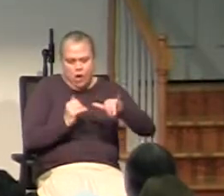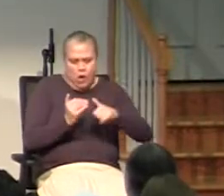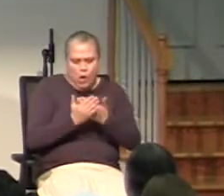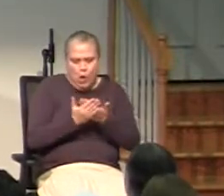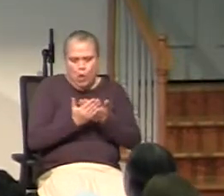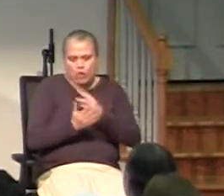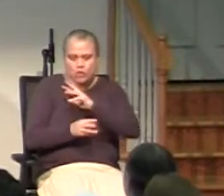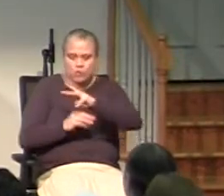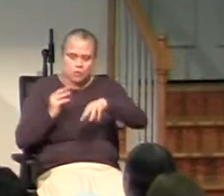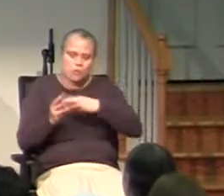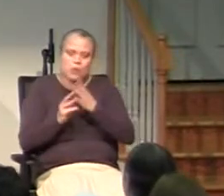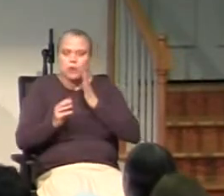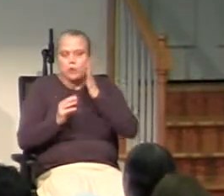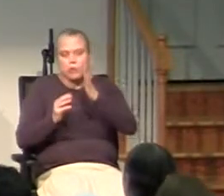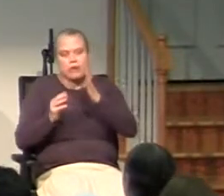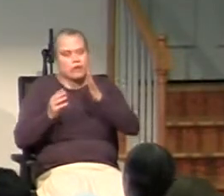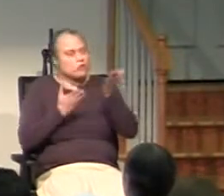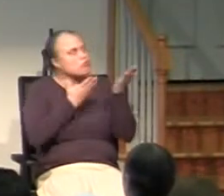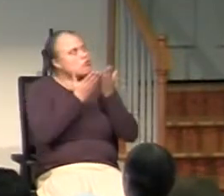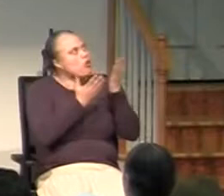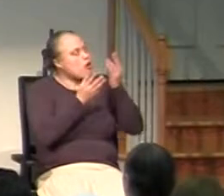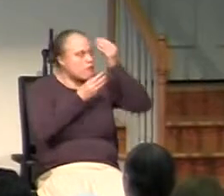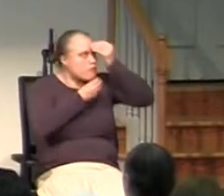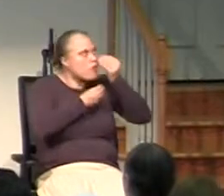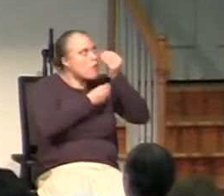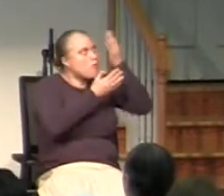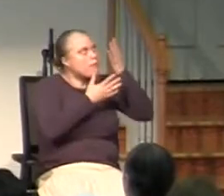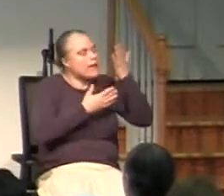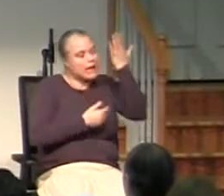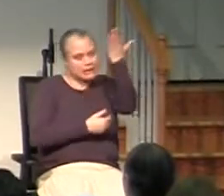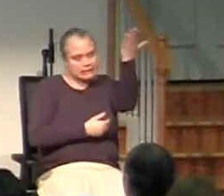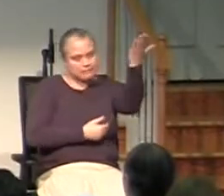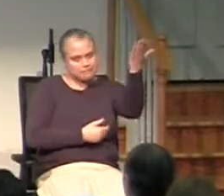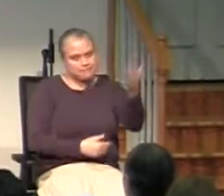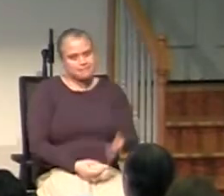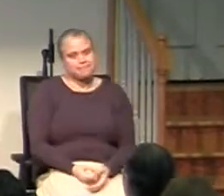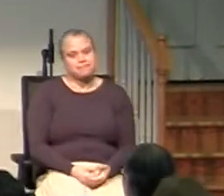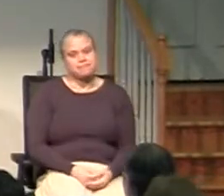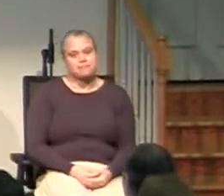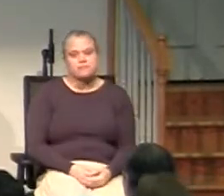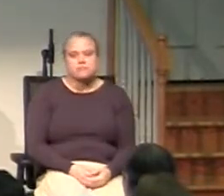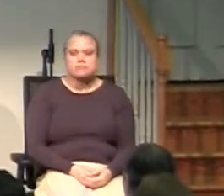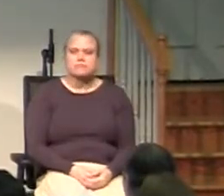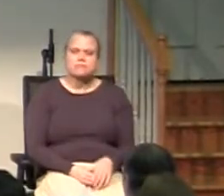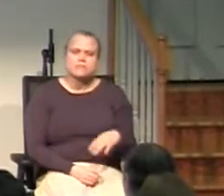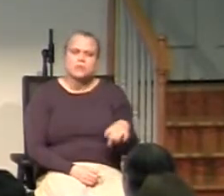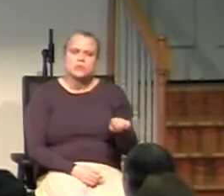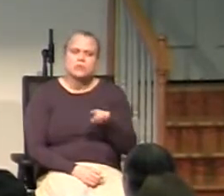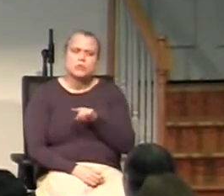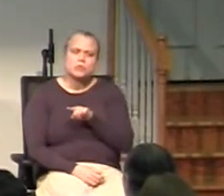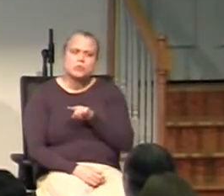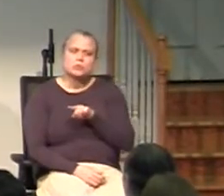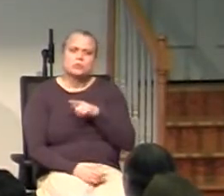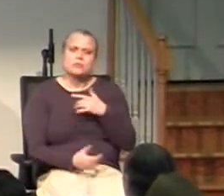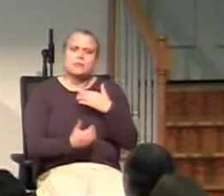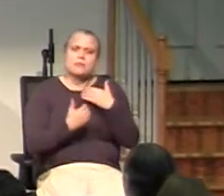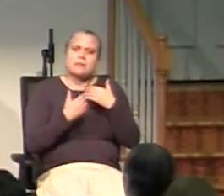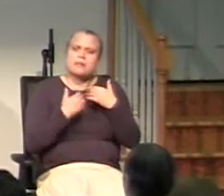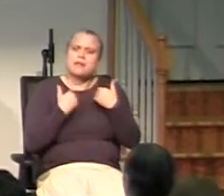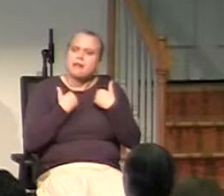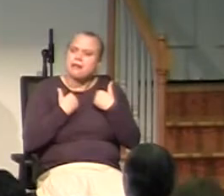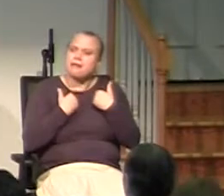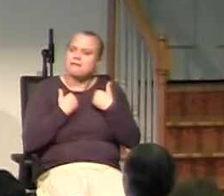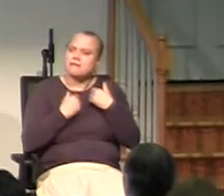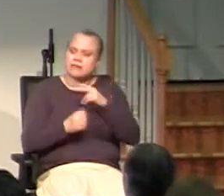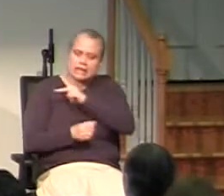shall serve and obey him. So you have the the kingdom, Christ receiving it for